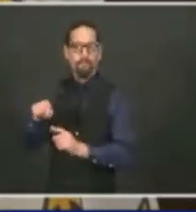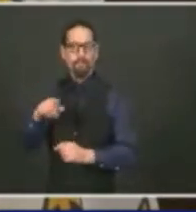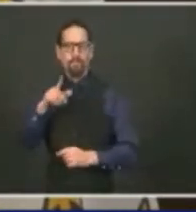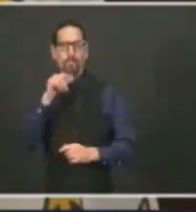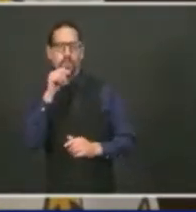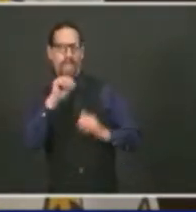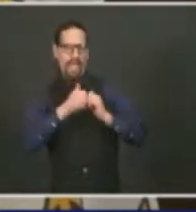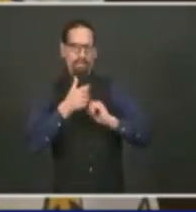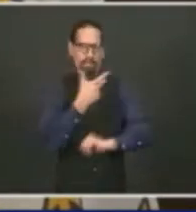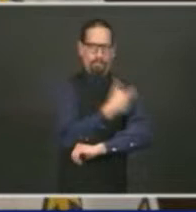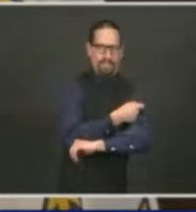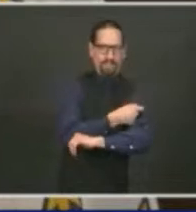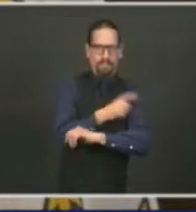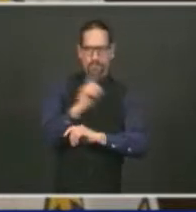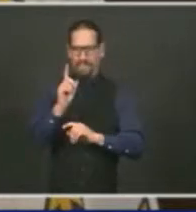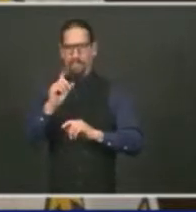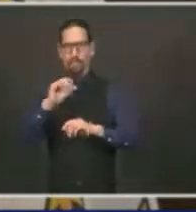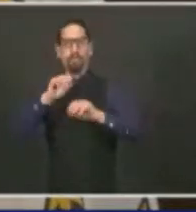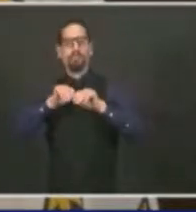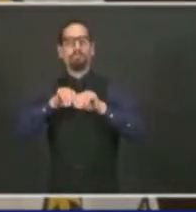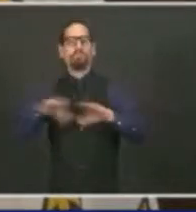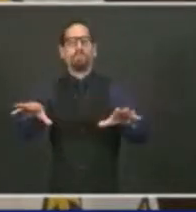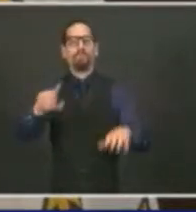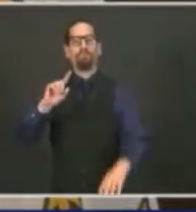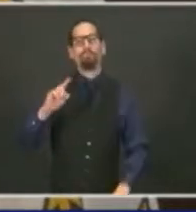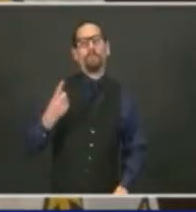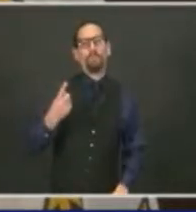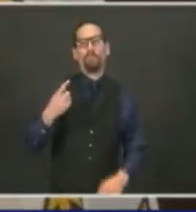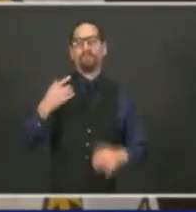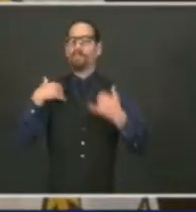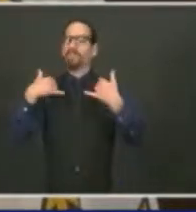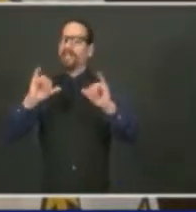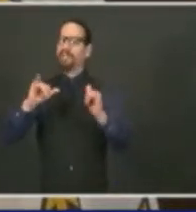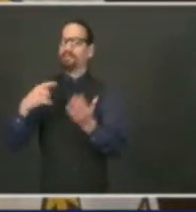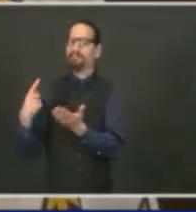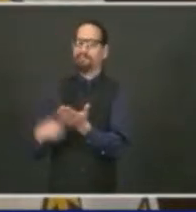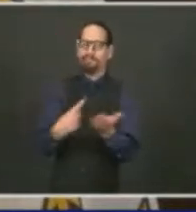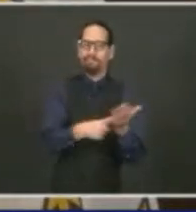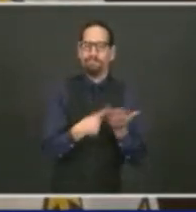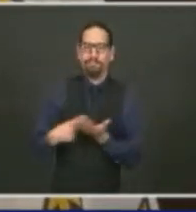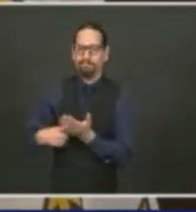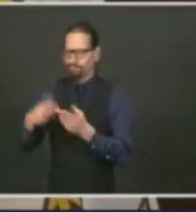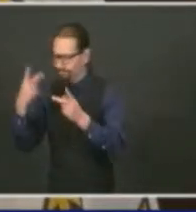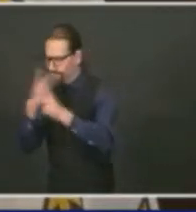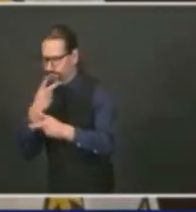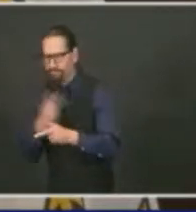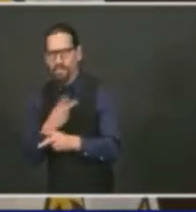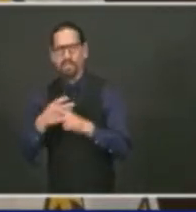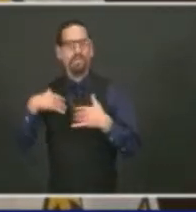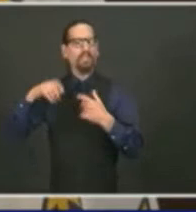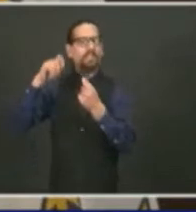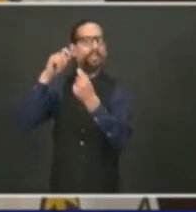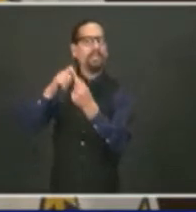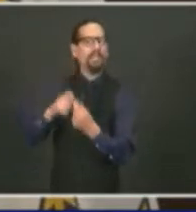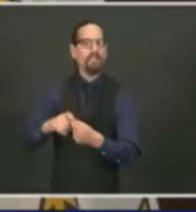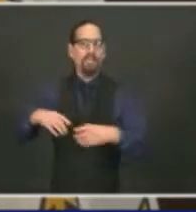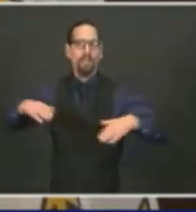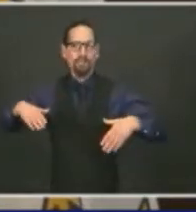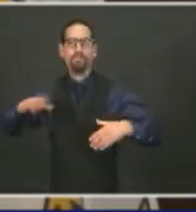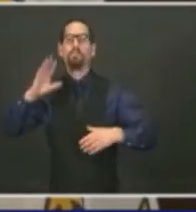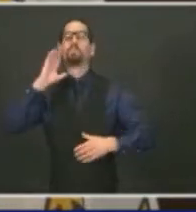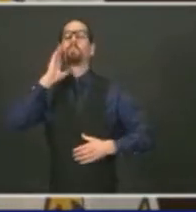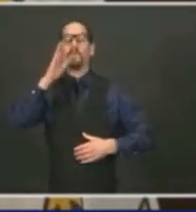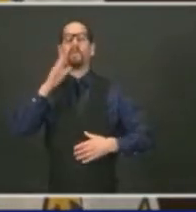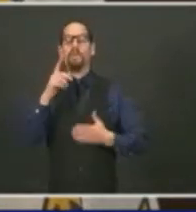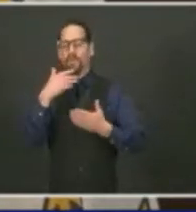share this as soon as it is ready, and we'll continue to provide you with updates and reasons why, and the information that influences